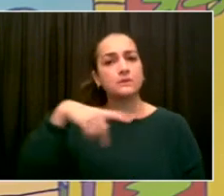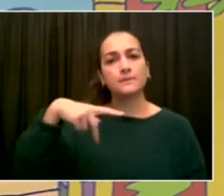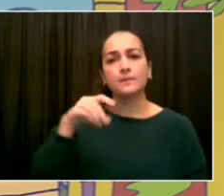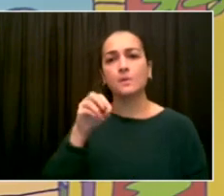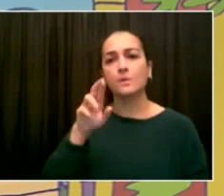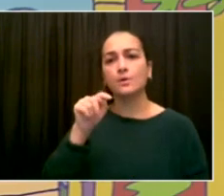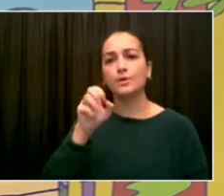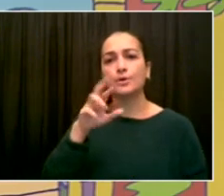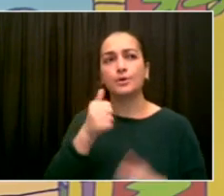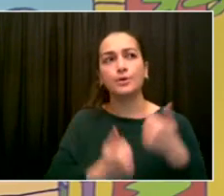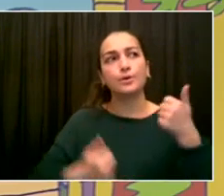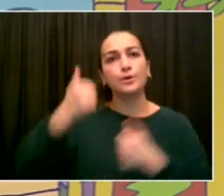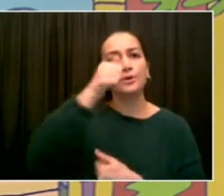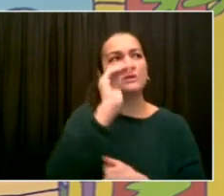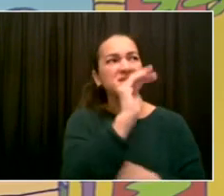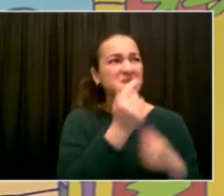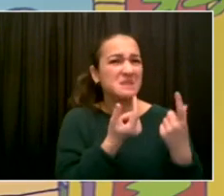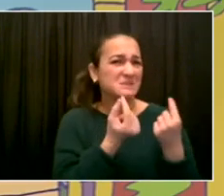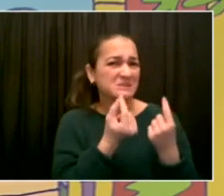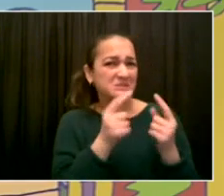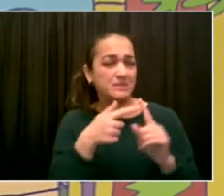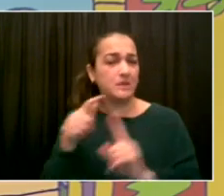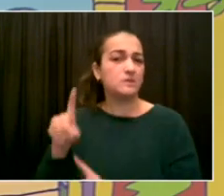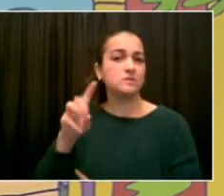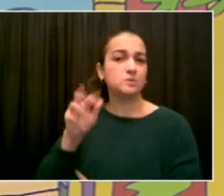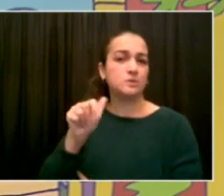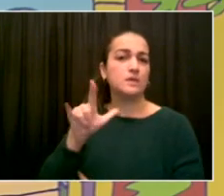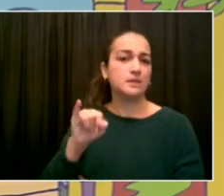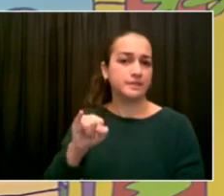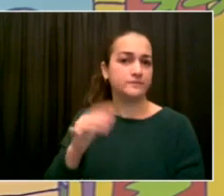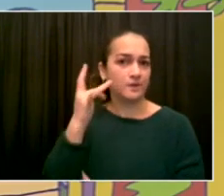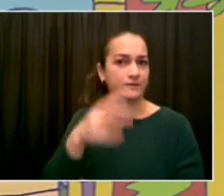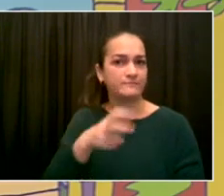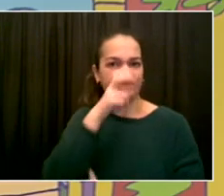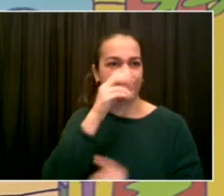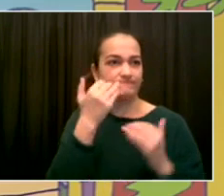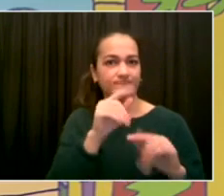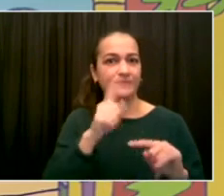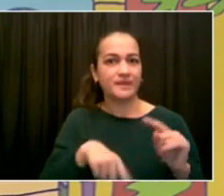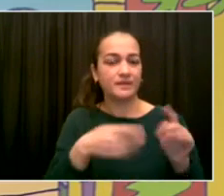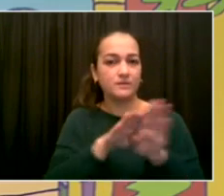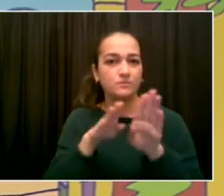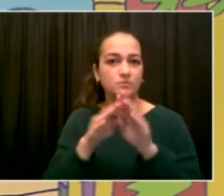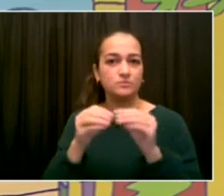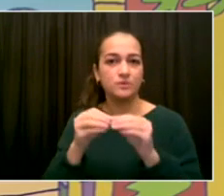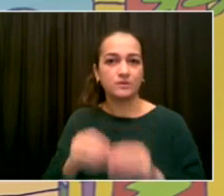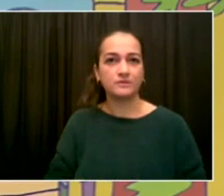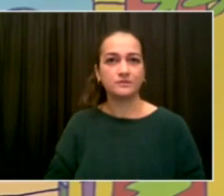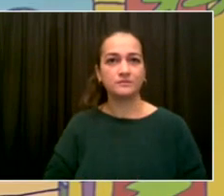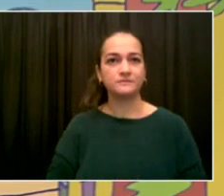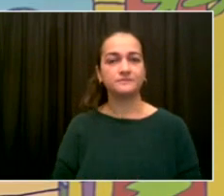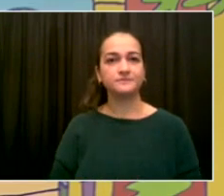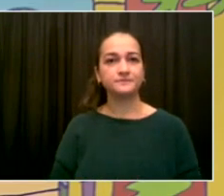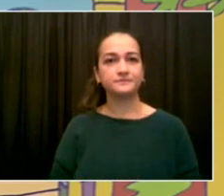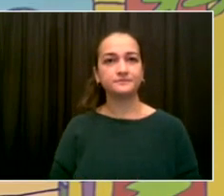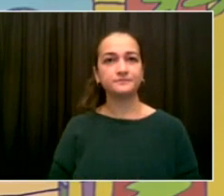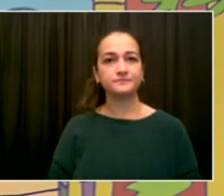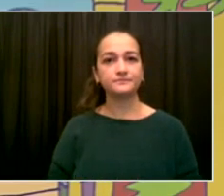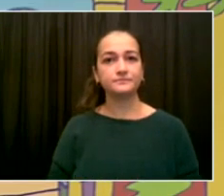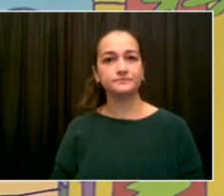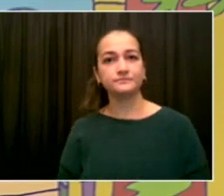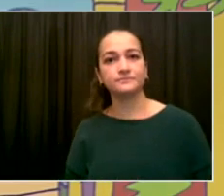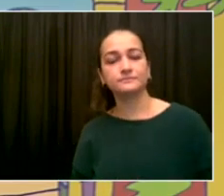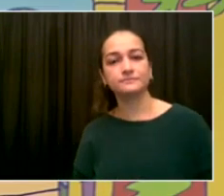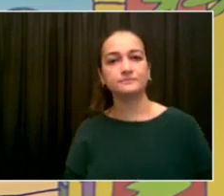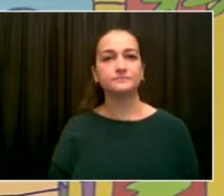Thanks. And my second question is about the sidewalk sheds. Beyond NYCHA, buildings all around the city have sidewalk